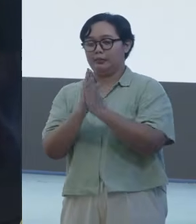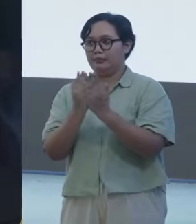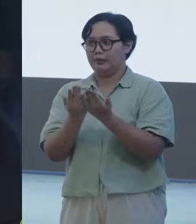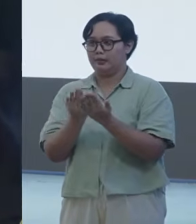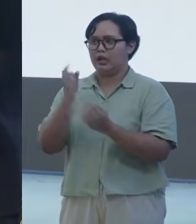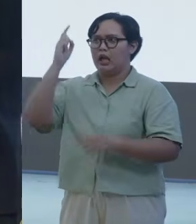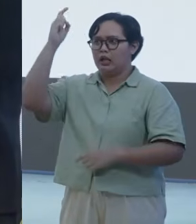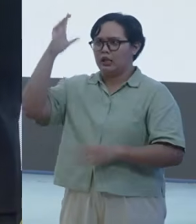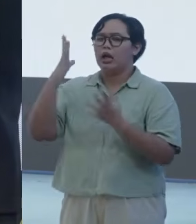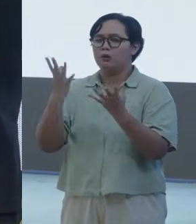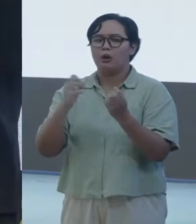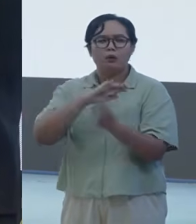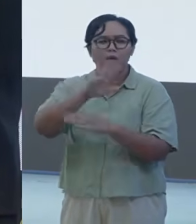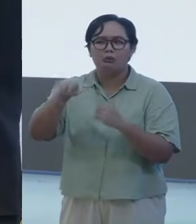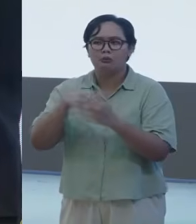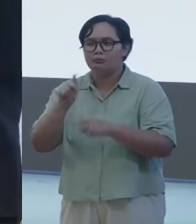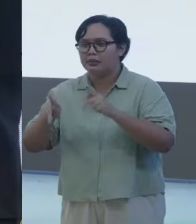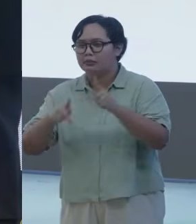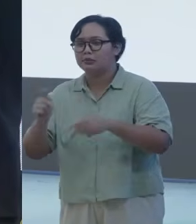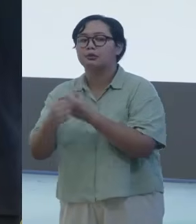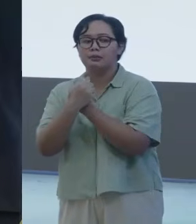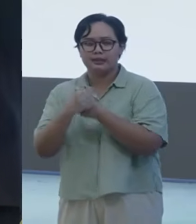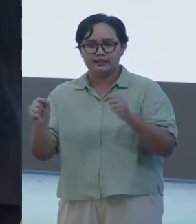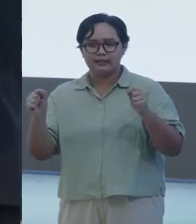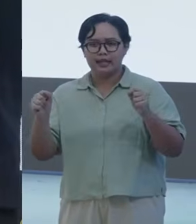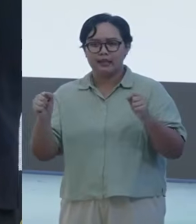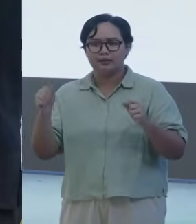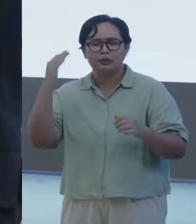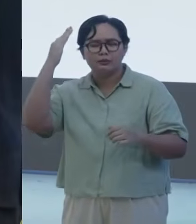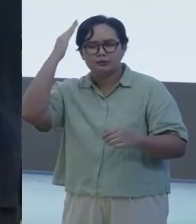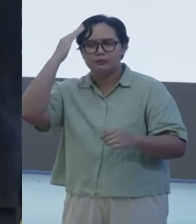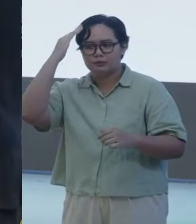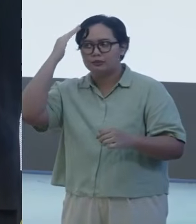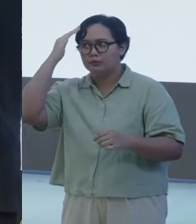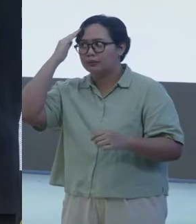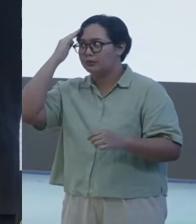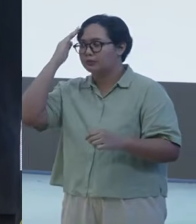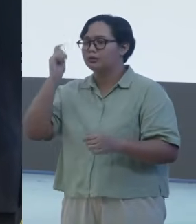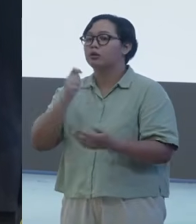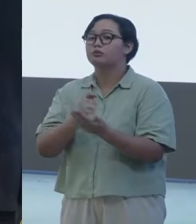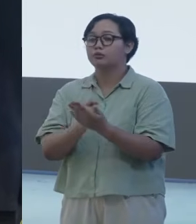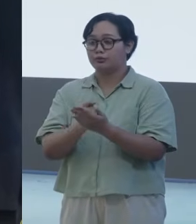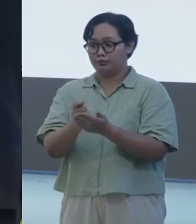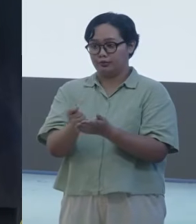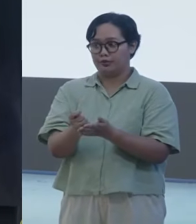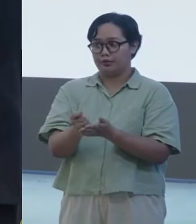to be saved and to come to the knowledge of the truth.